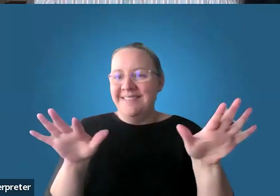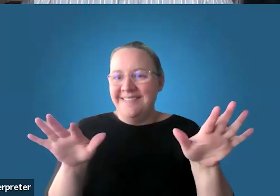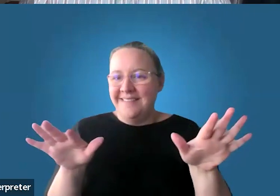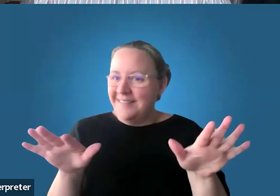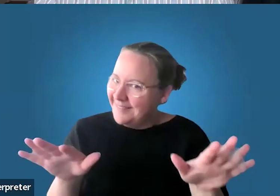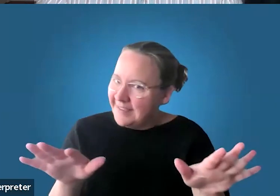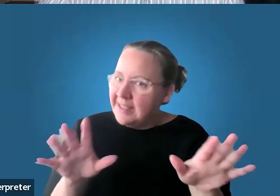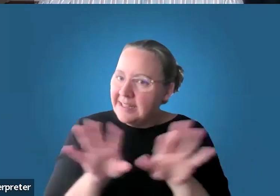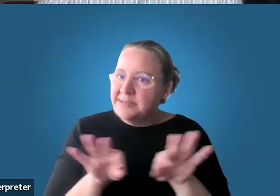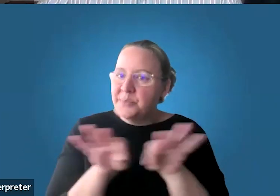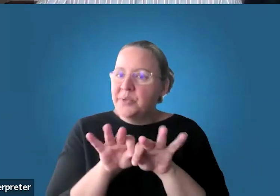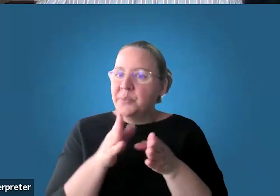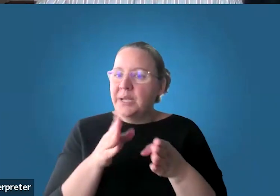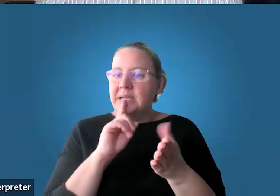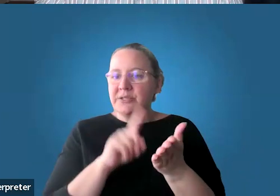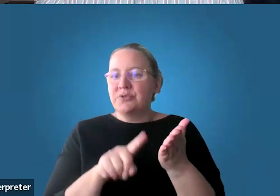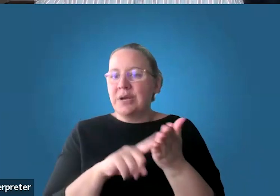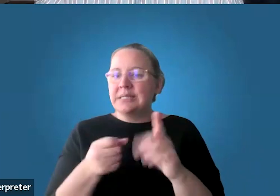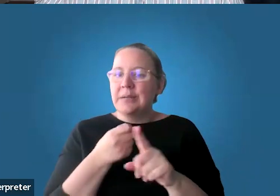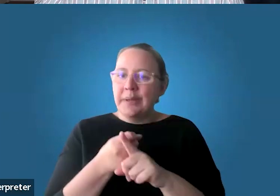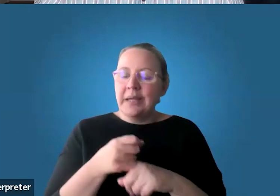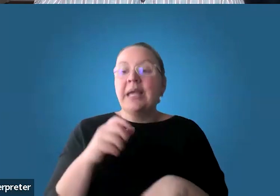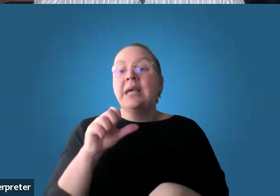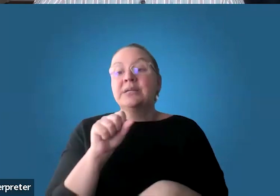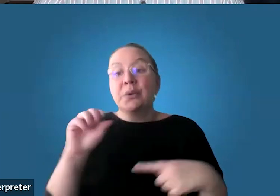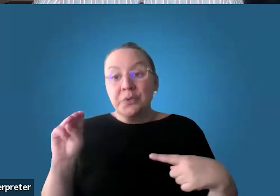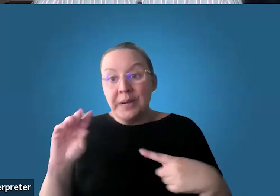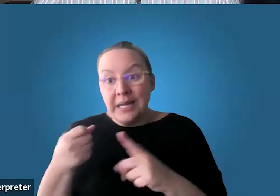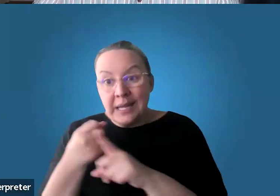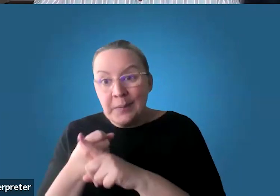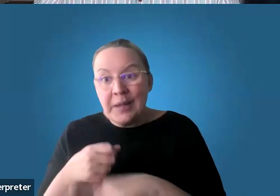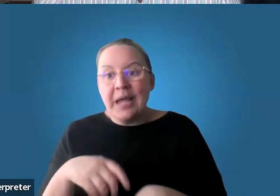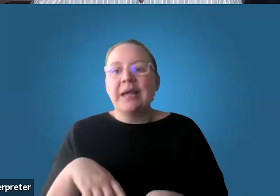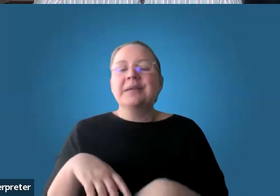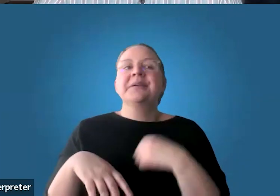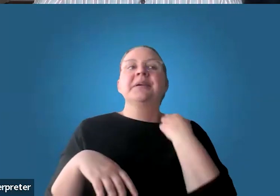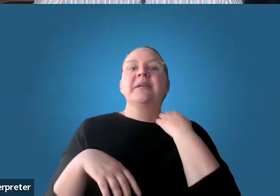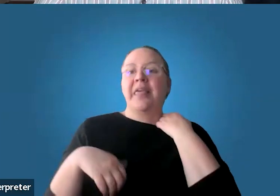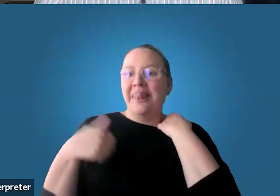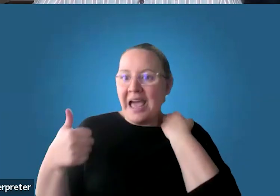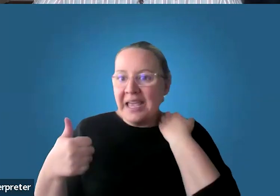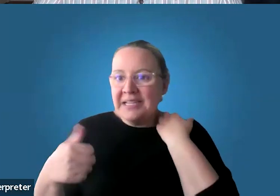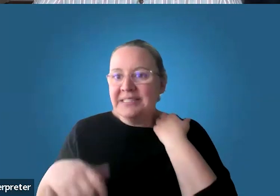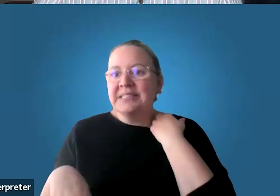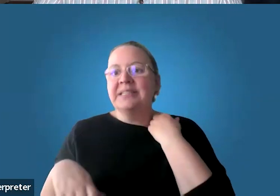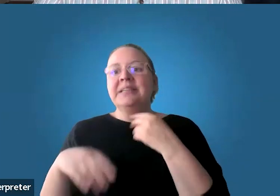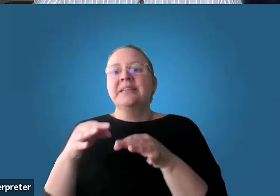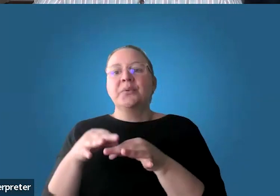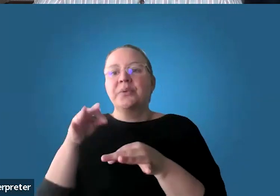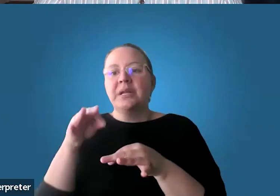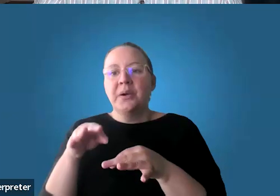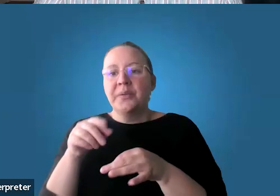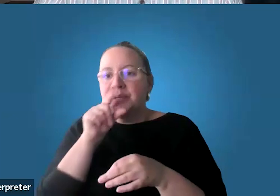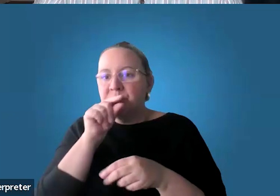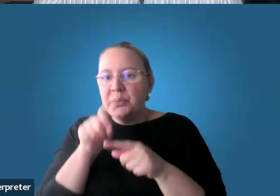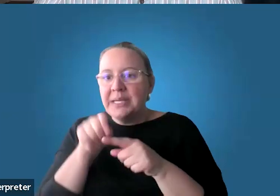way to track impact. And then obviously like social media impact, like likes, uh, retweets, things of that